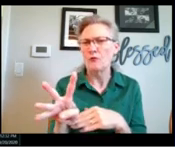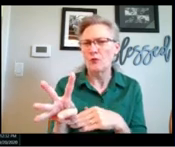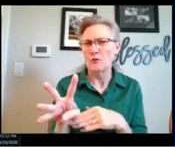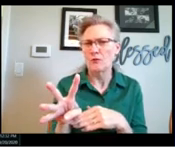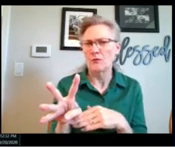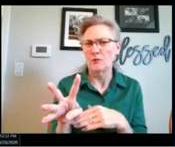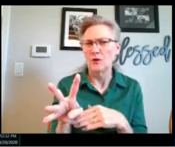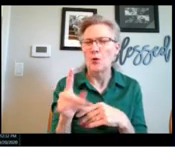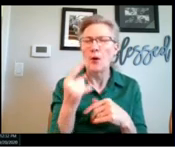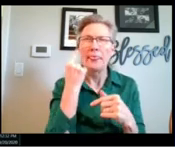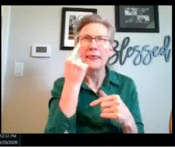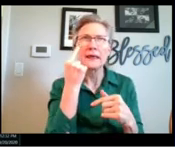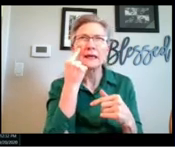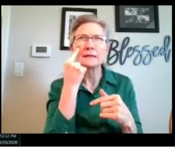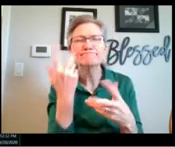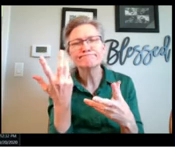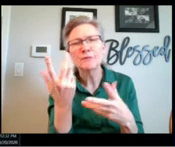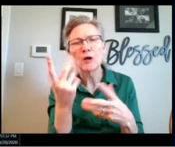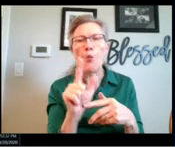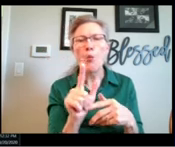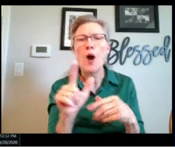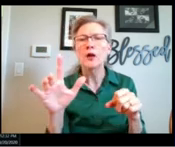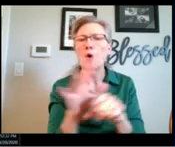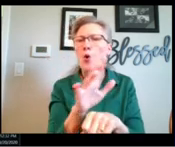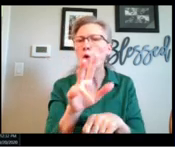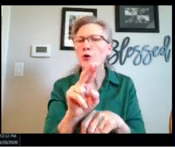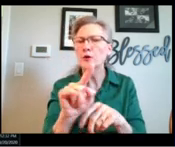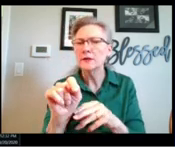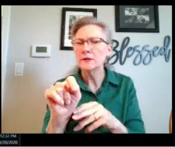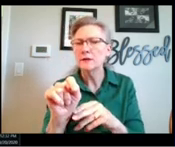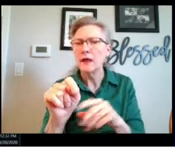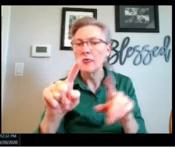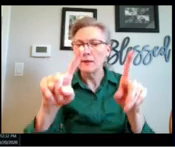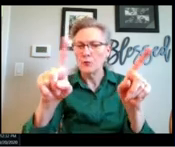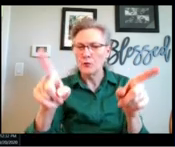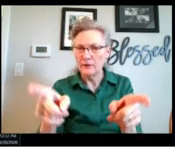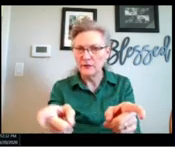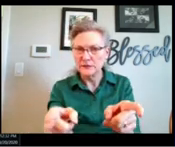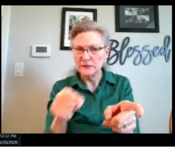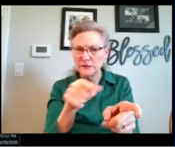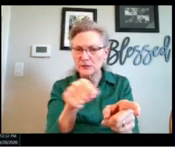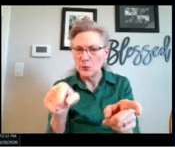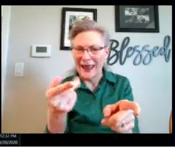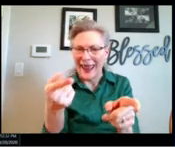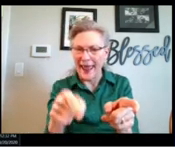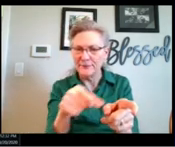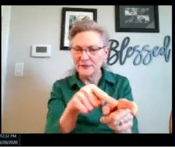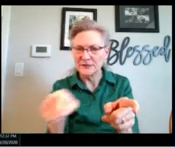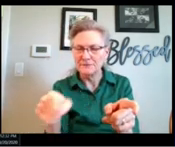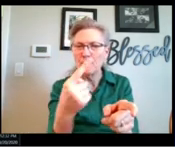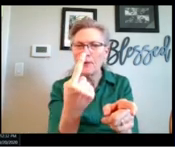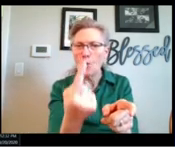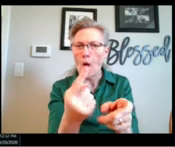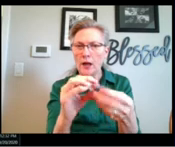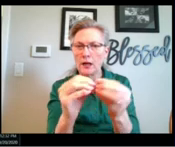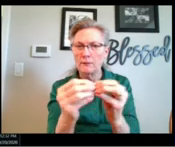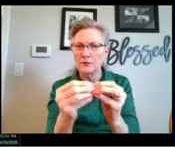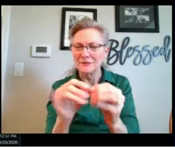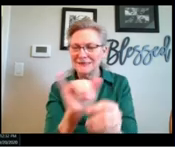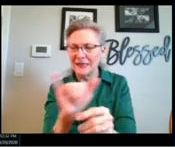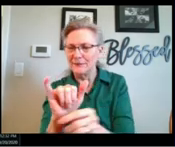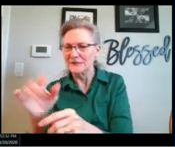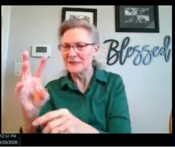Right? So we're thinking of this as one whole unit right now. Those parentheses tell me whatever happens in there, it's going to become one number, just like